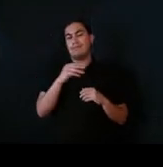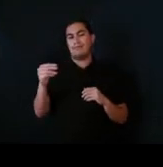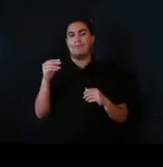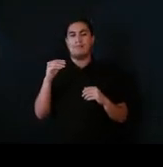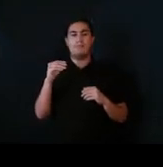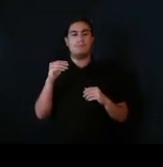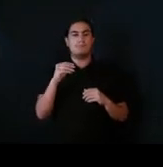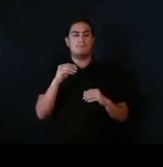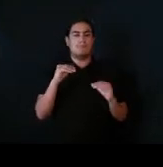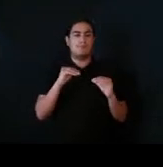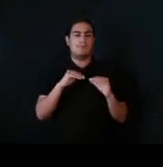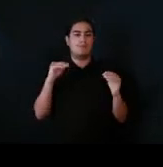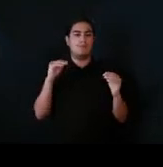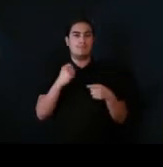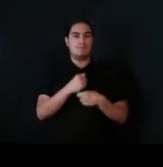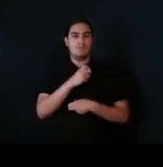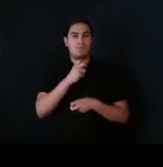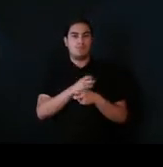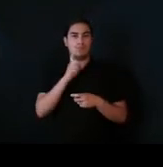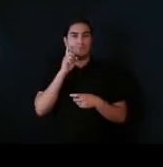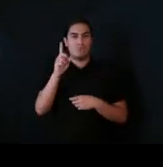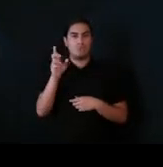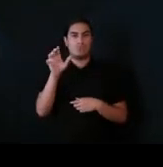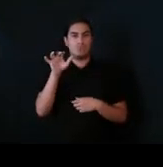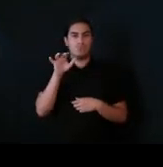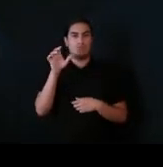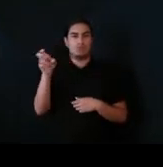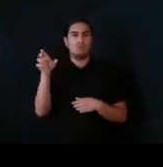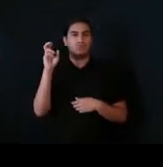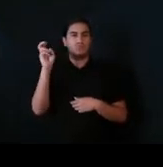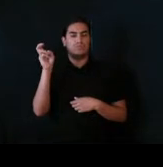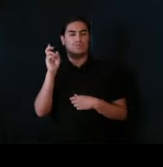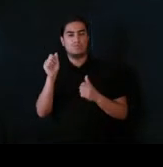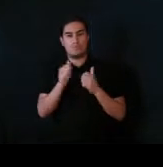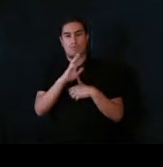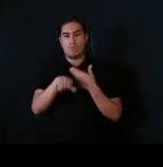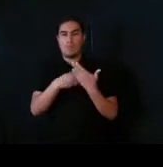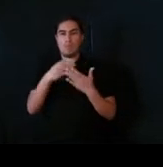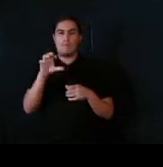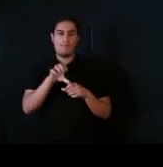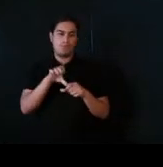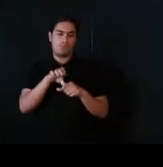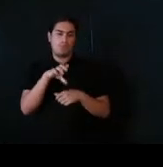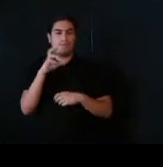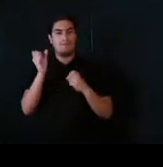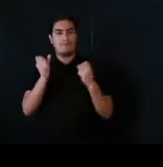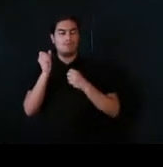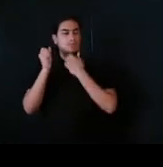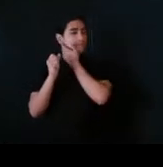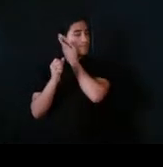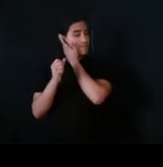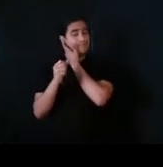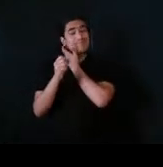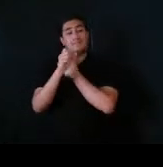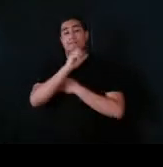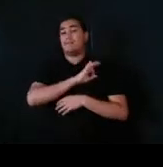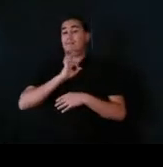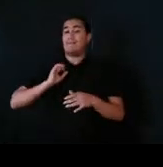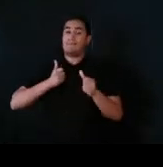and makes it difficult to make regional trips with alternative fuel vehicles staff have been following the commission's work on